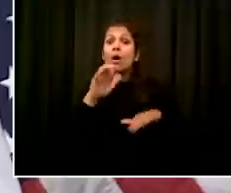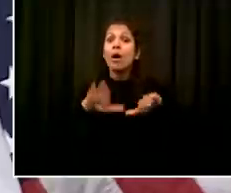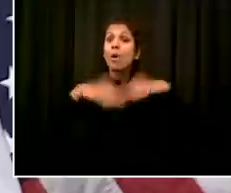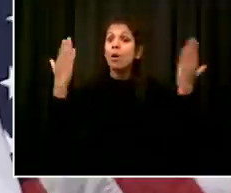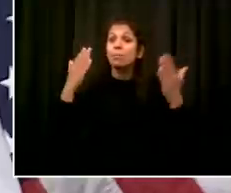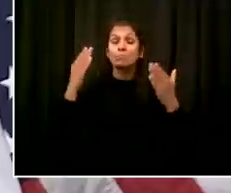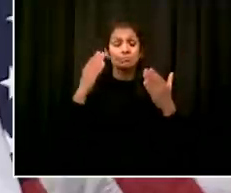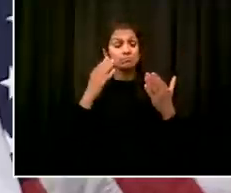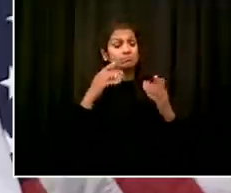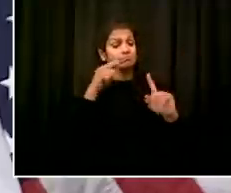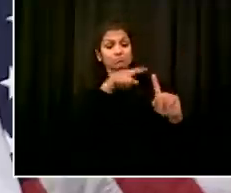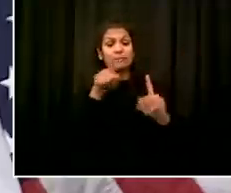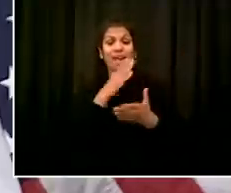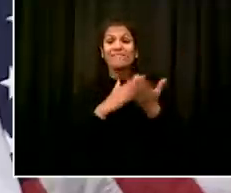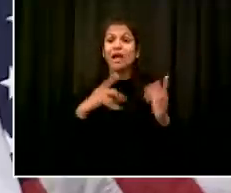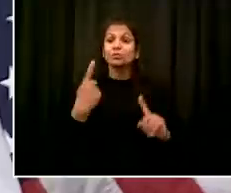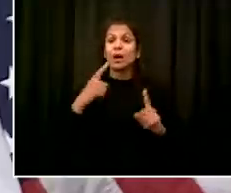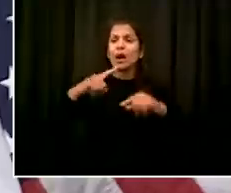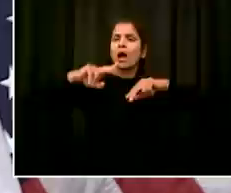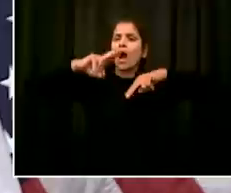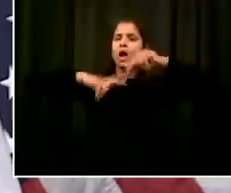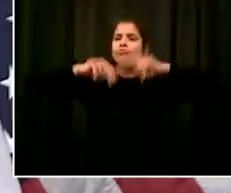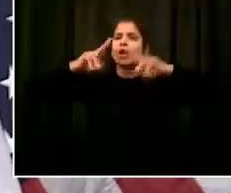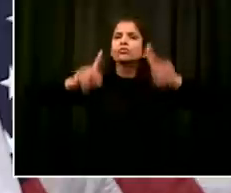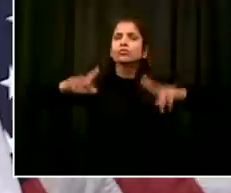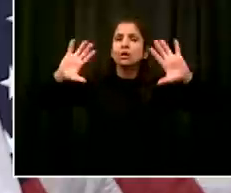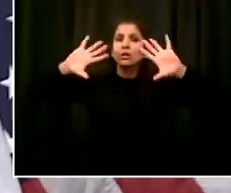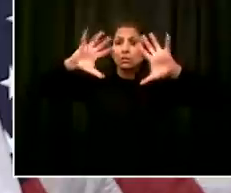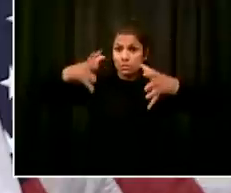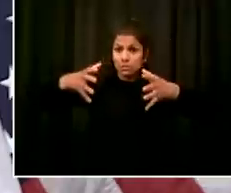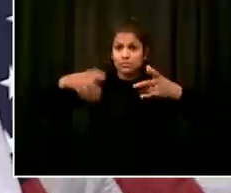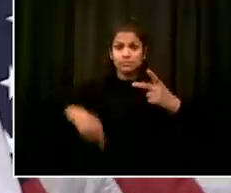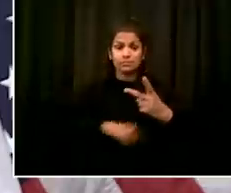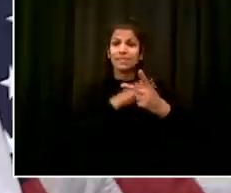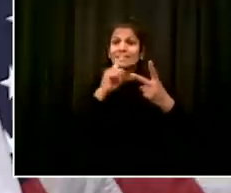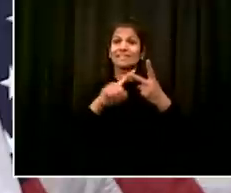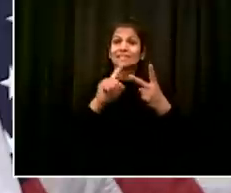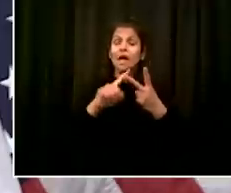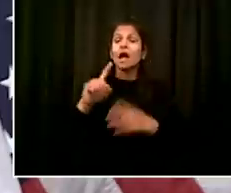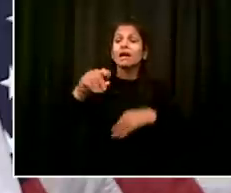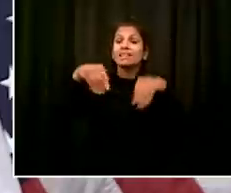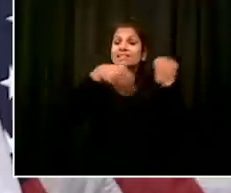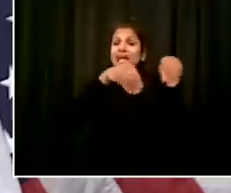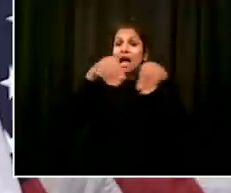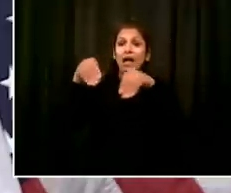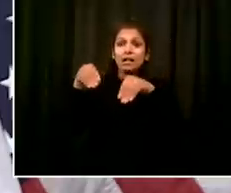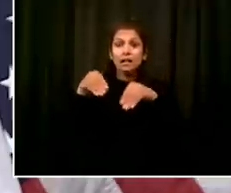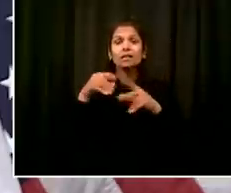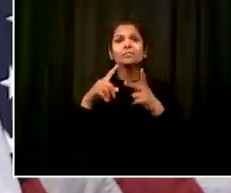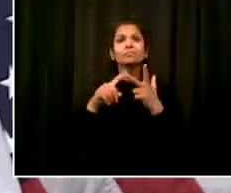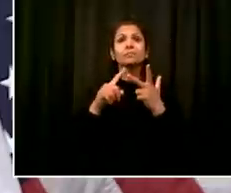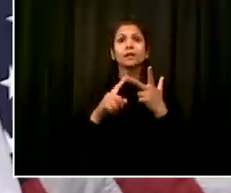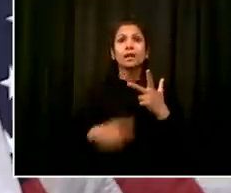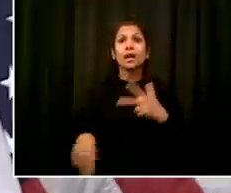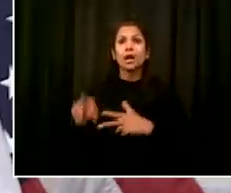that this was happening. They've gotten a lot of warning to get ready. New Yorkers are resourceful. I have great confidence people will be